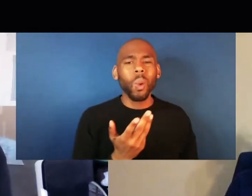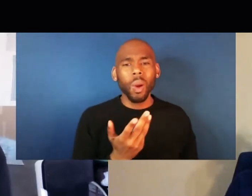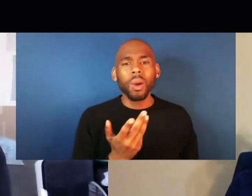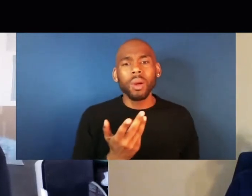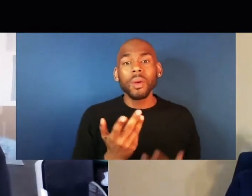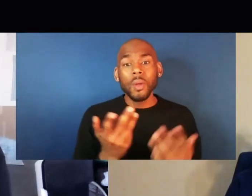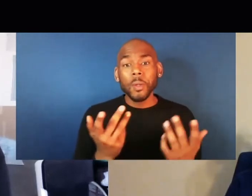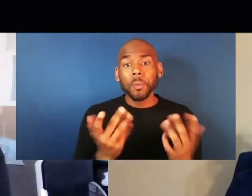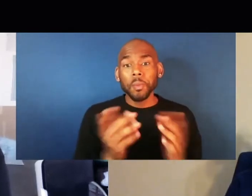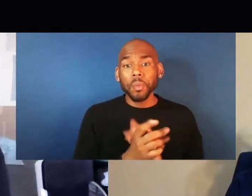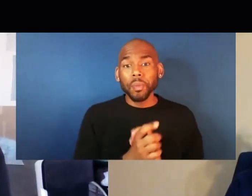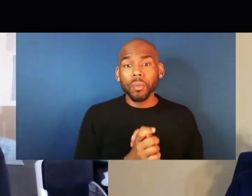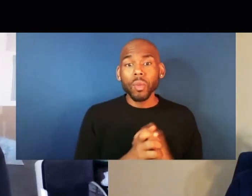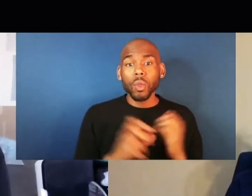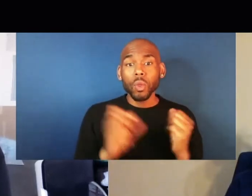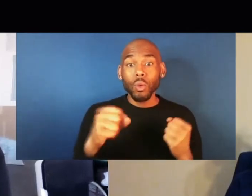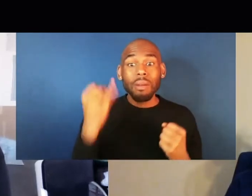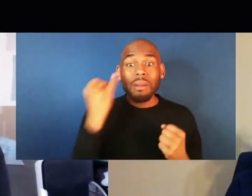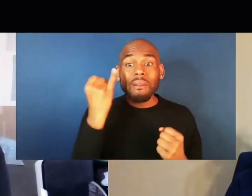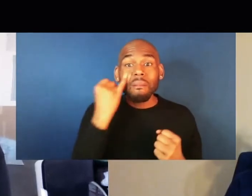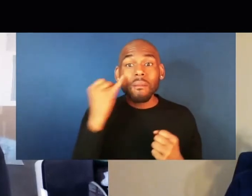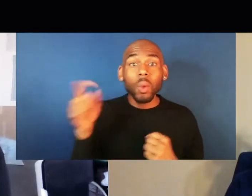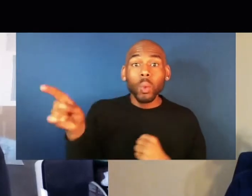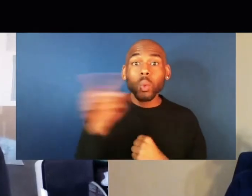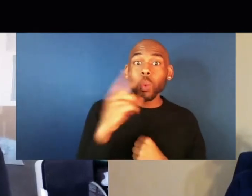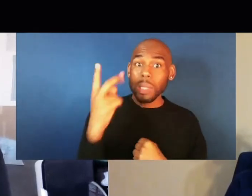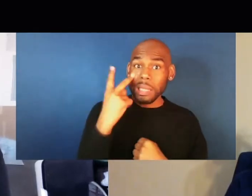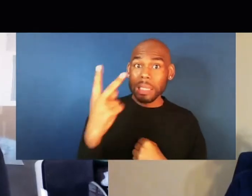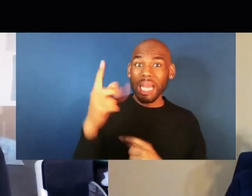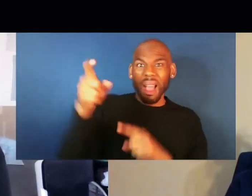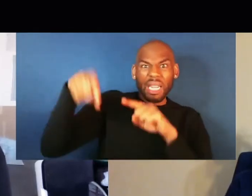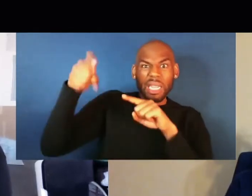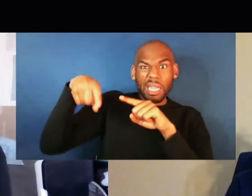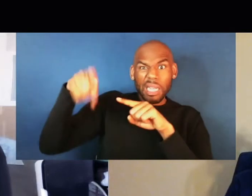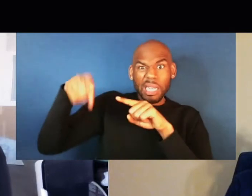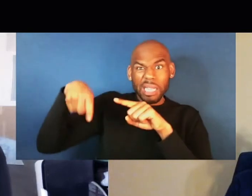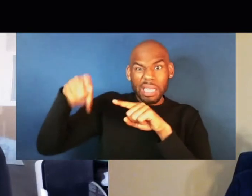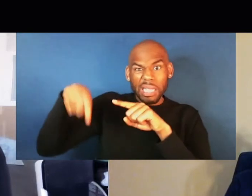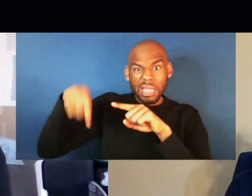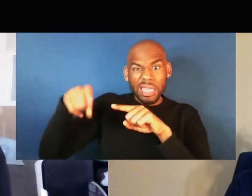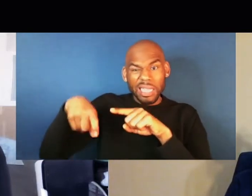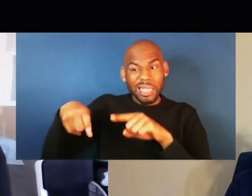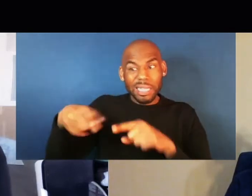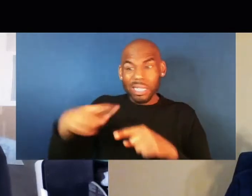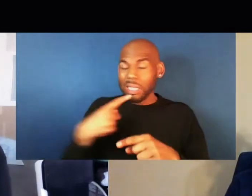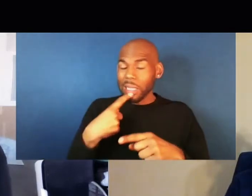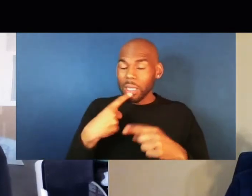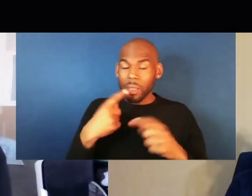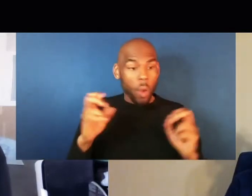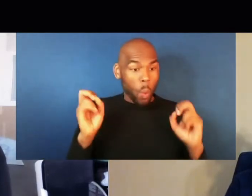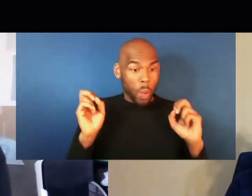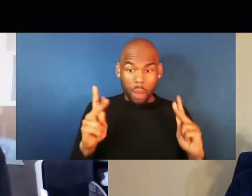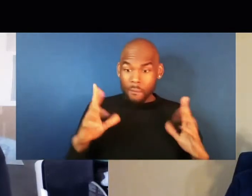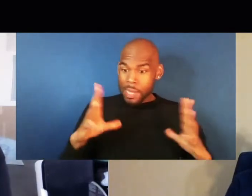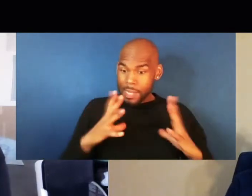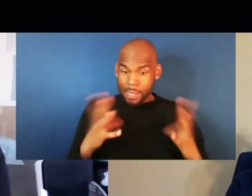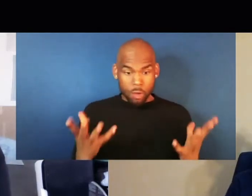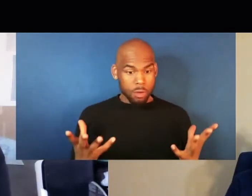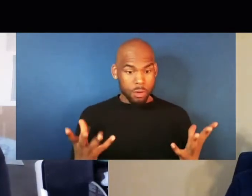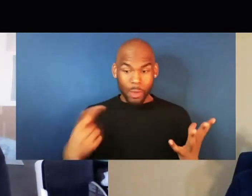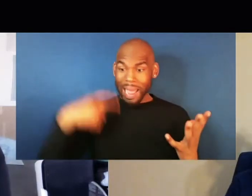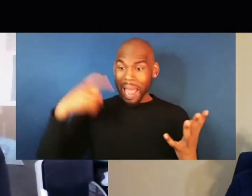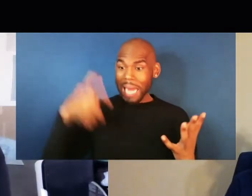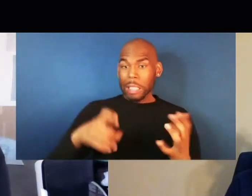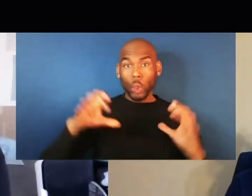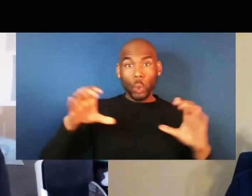But yeah, I want to say that, if you see a need and if you say, okay, I need